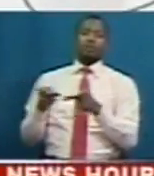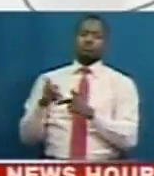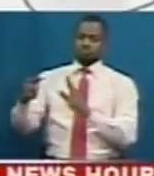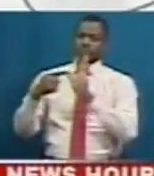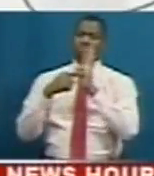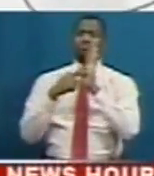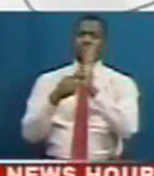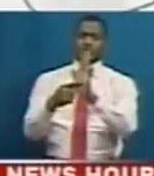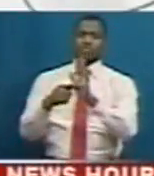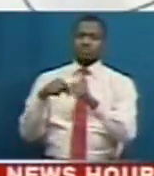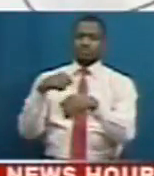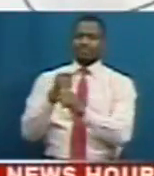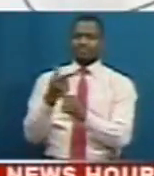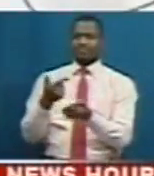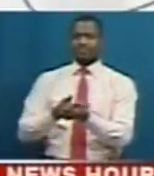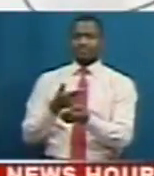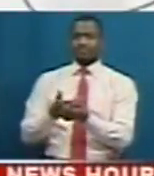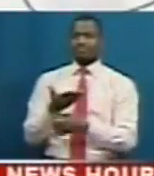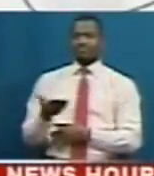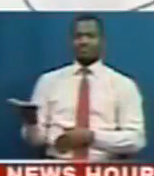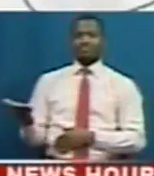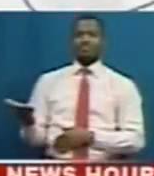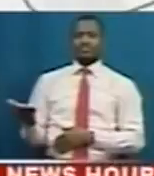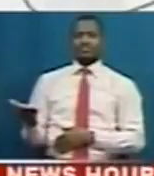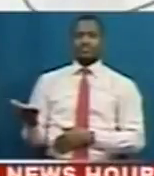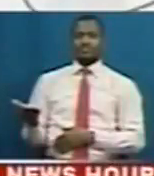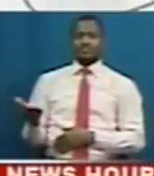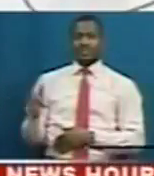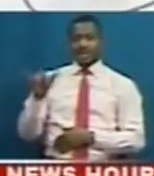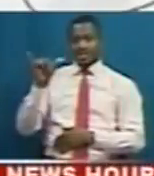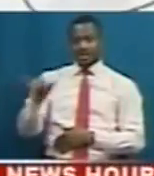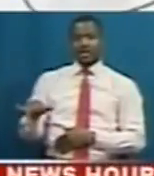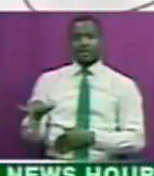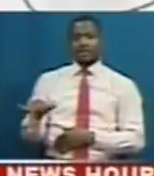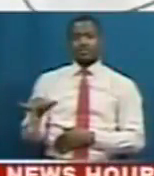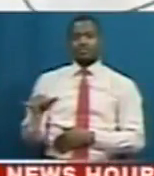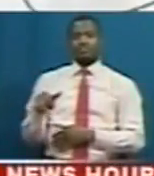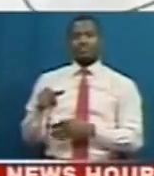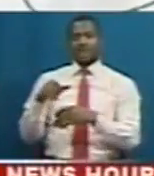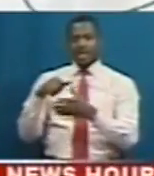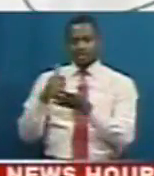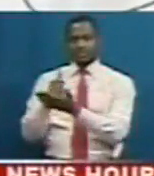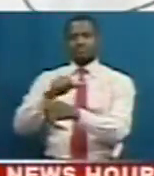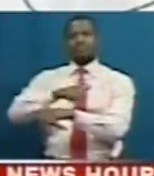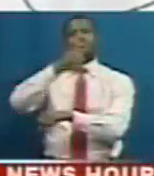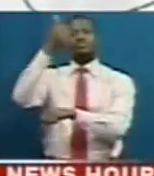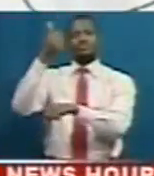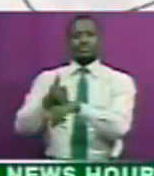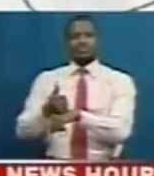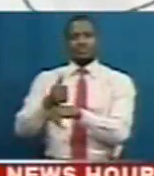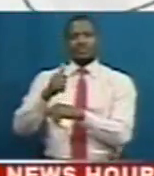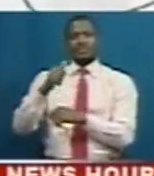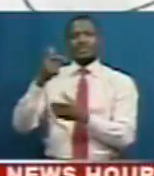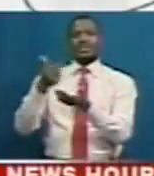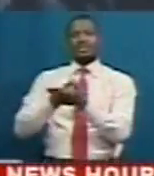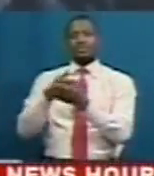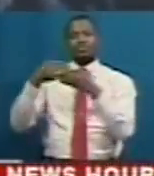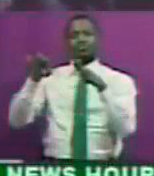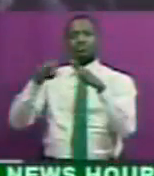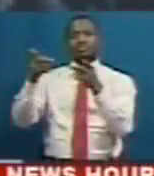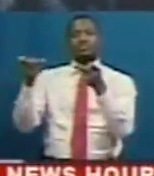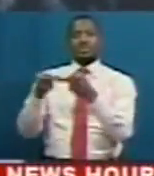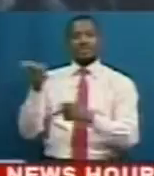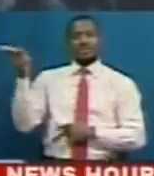to exhibit made in Ghana products at all times. And that is what led to the establishment of the Ghana Trade Fair